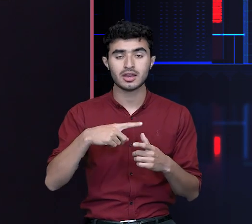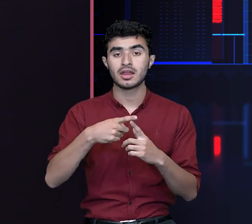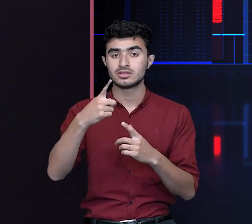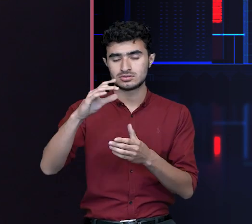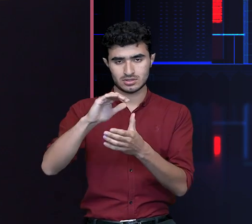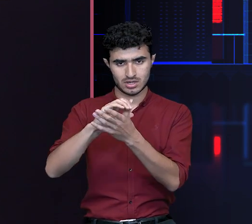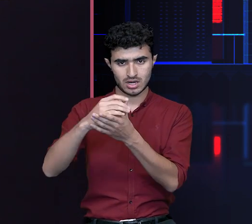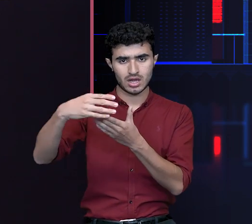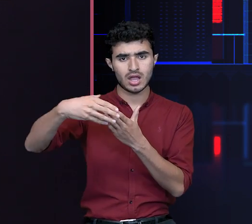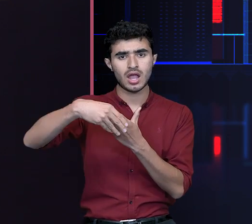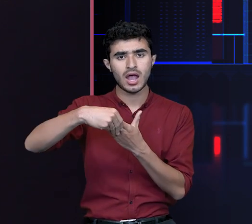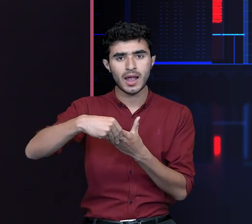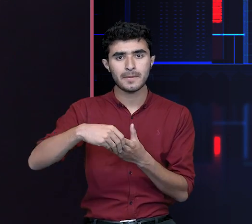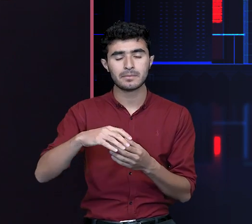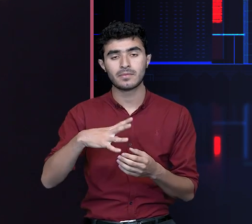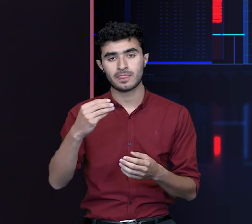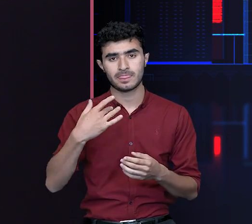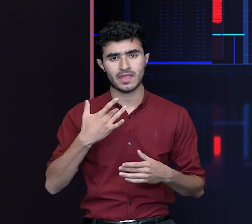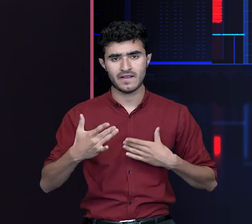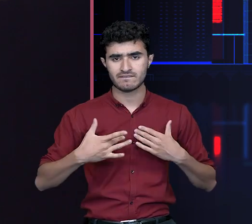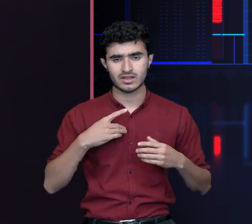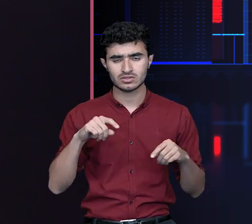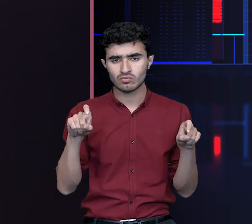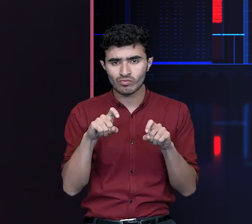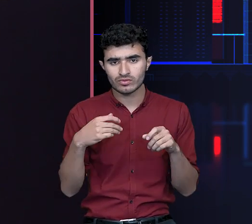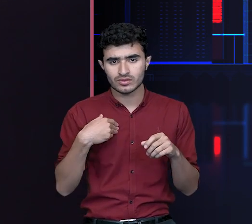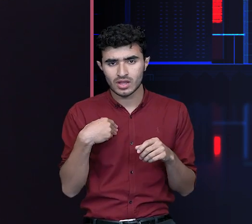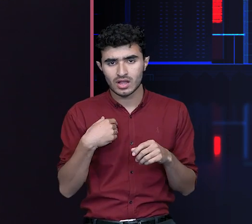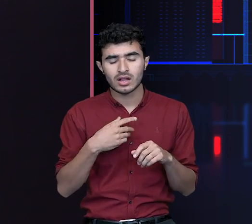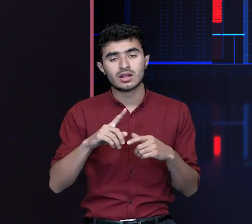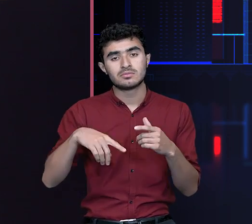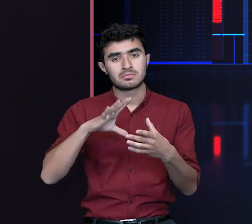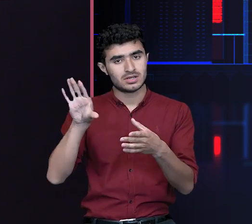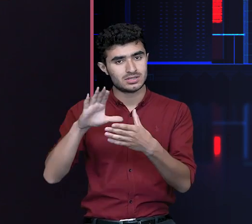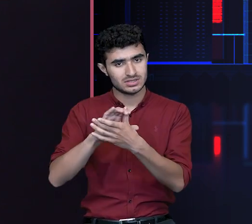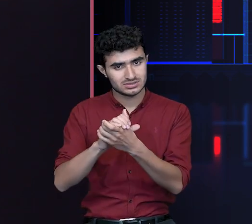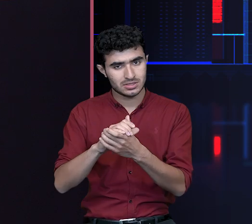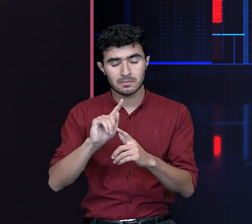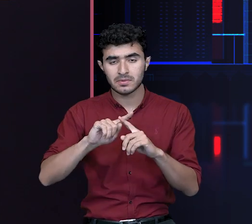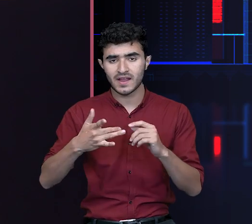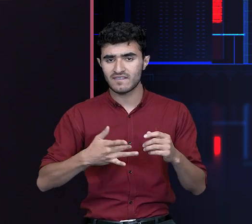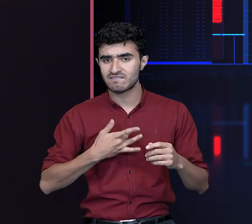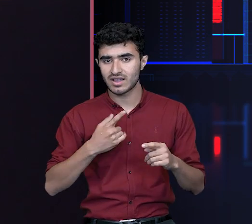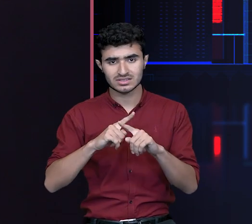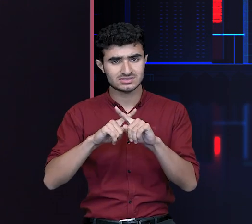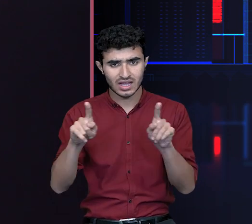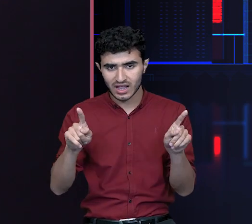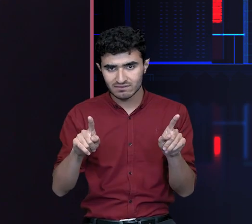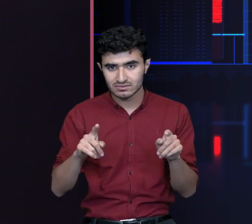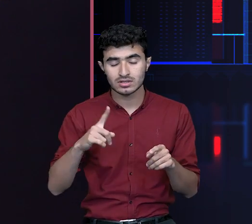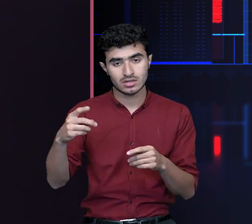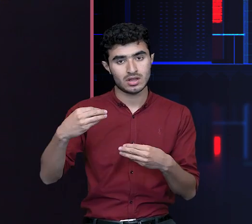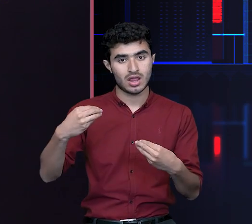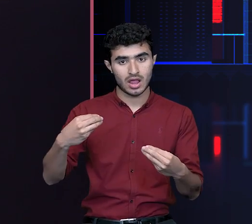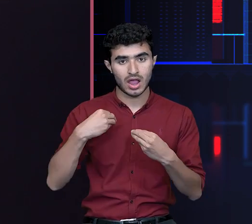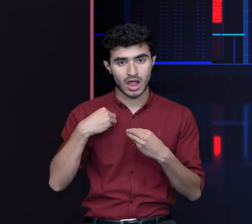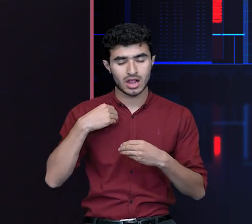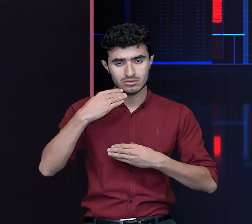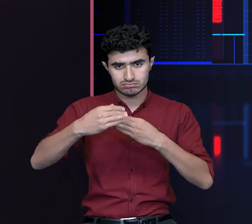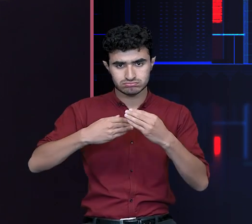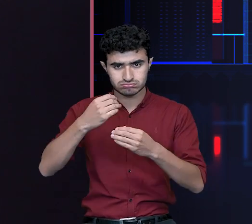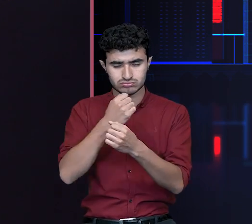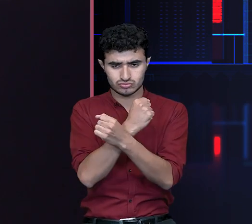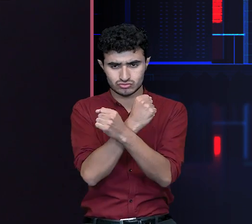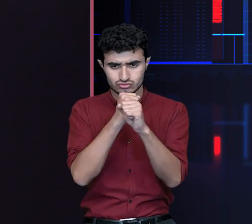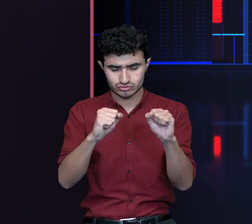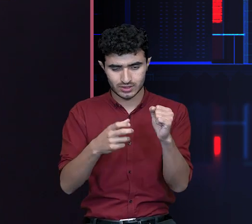the person suddenly shared. I grabbed on, feeling weak, for I was about to feel something unique. The person helped take